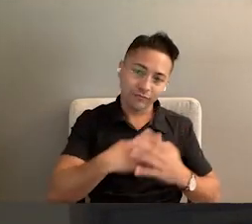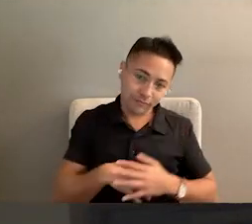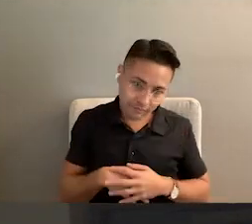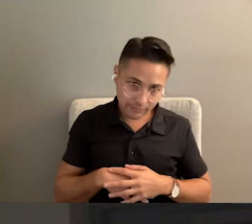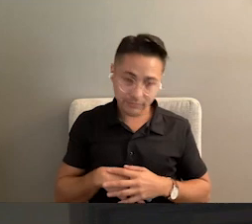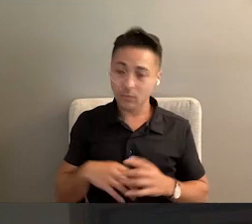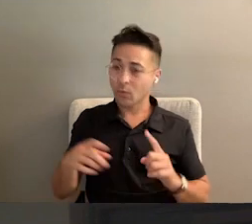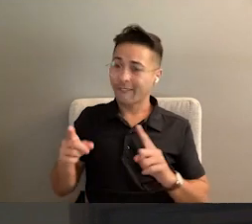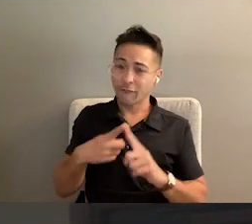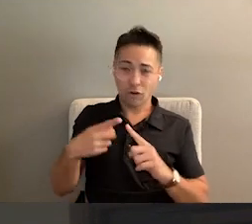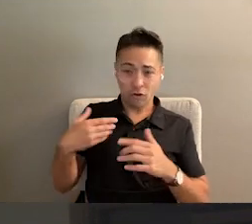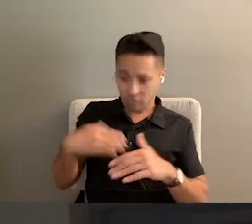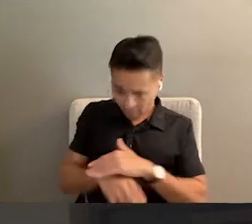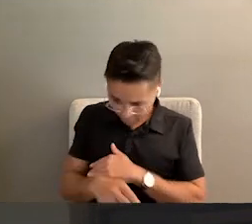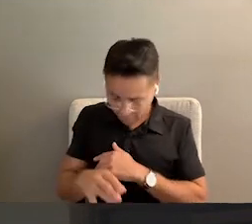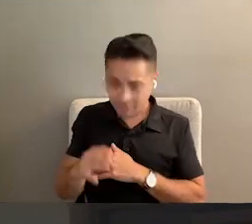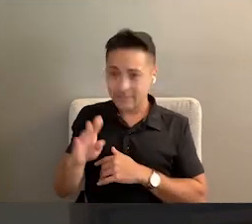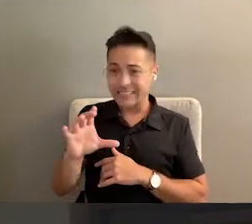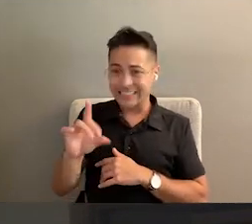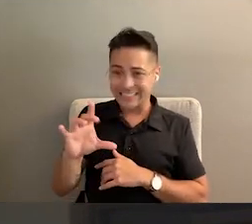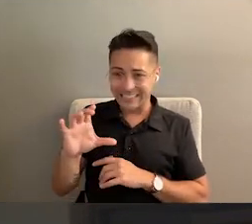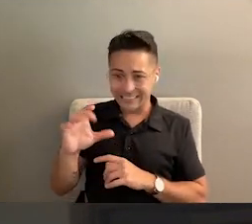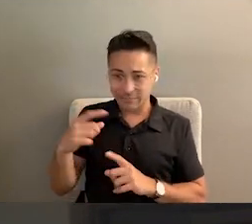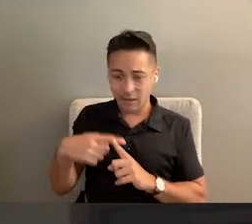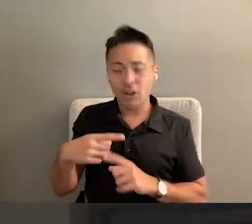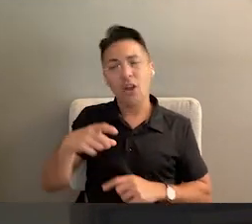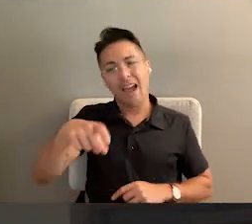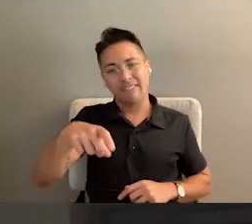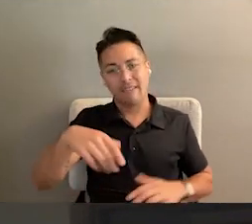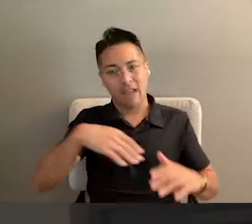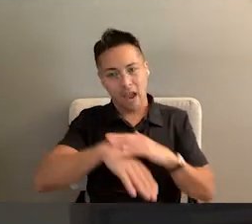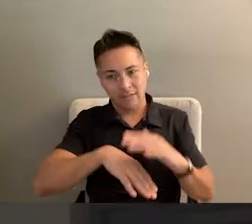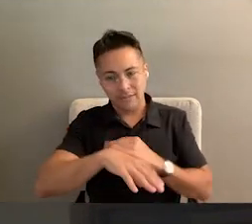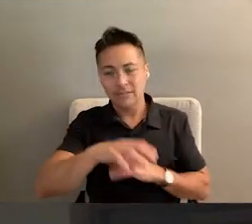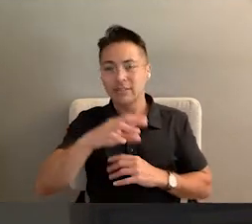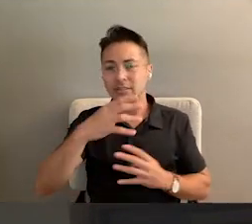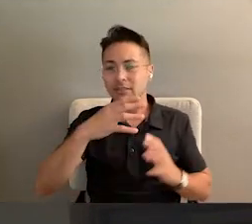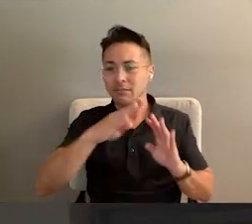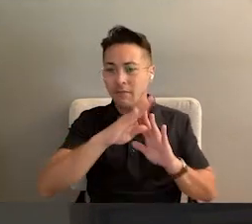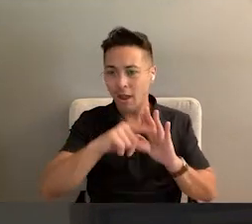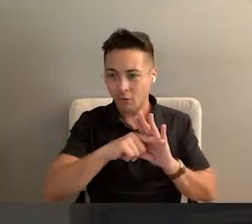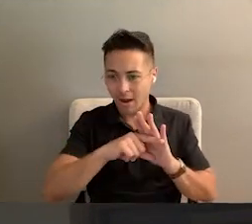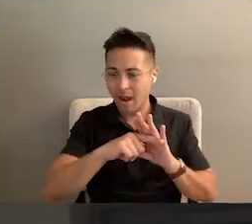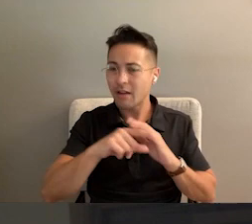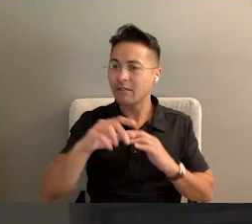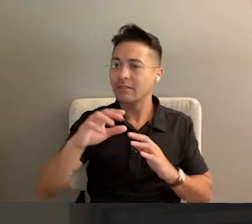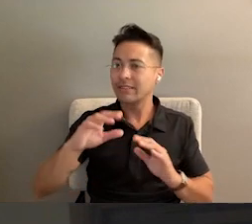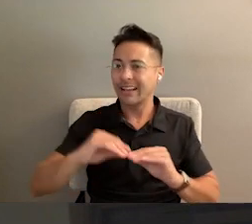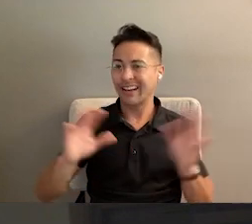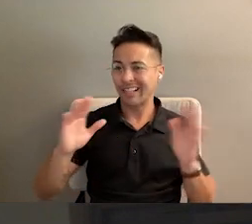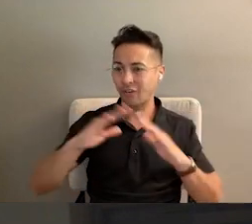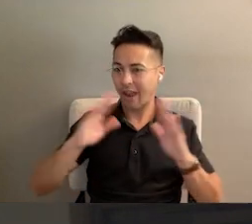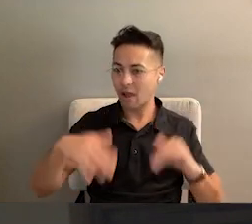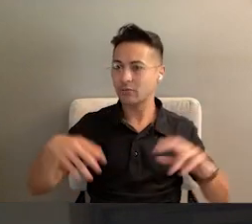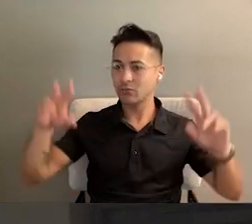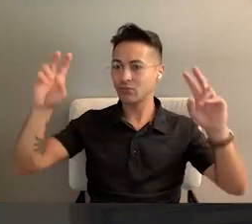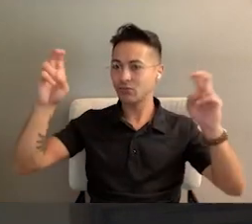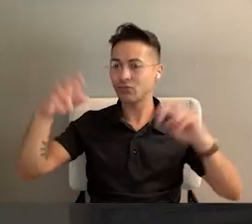enrollment is the background screening. When you're first coming onto CDC Plus, you have to get access to the background